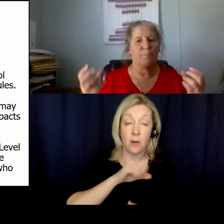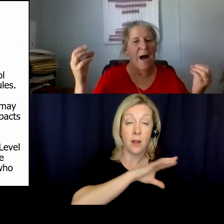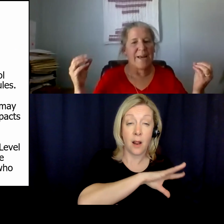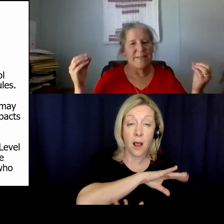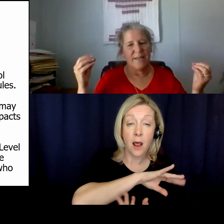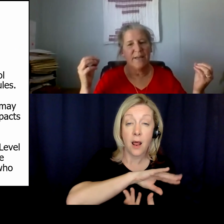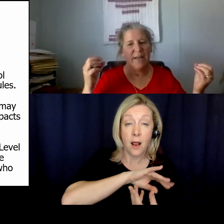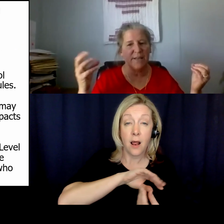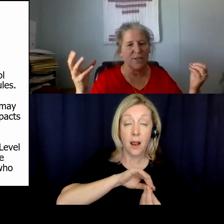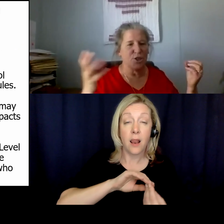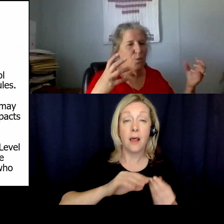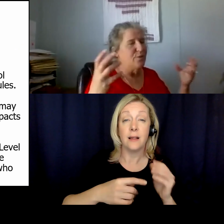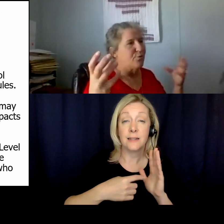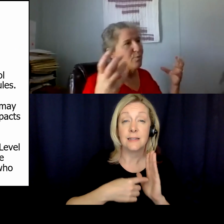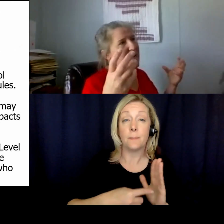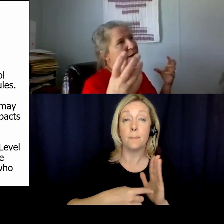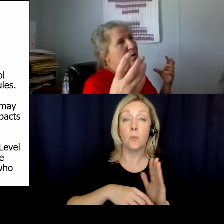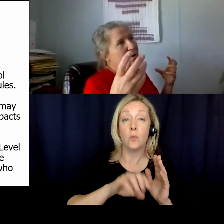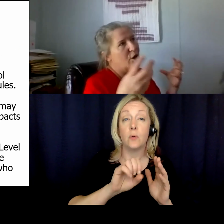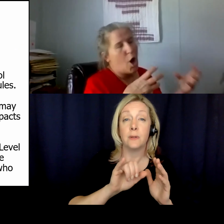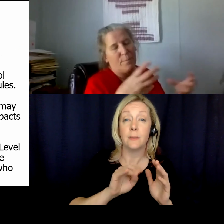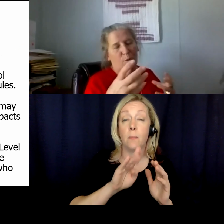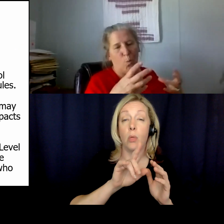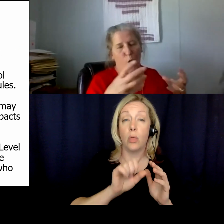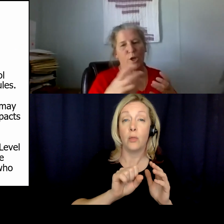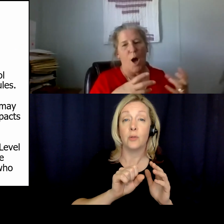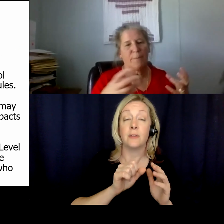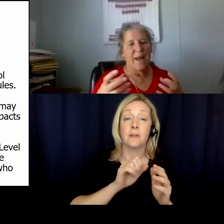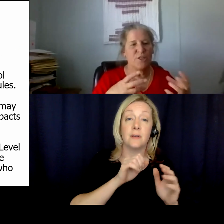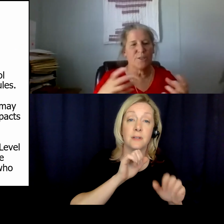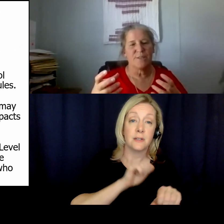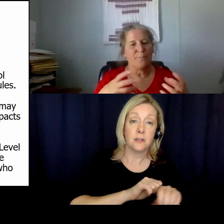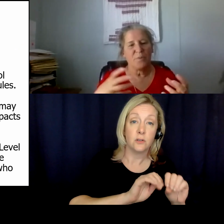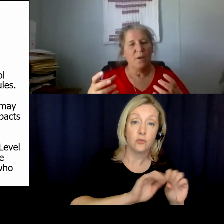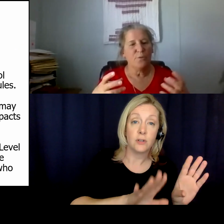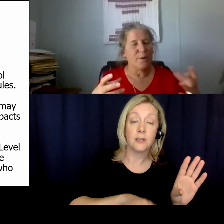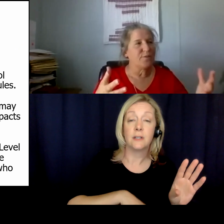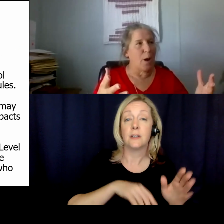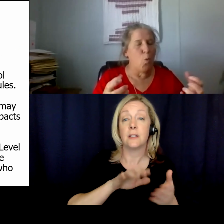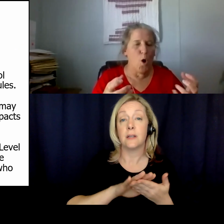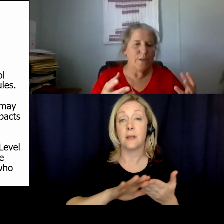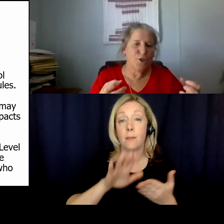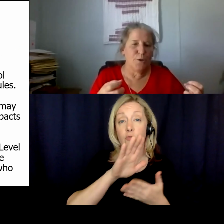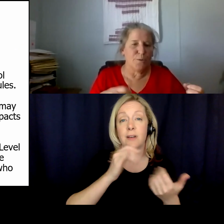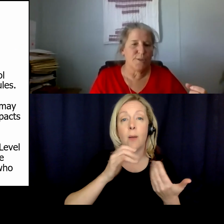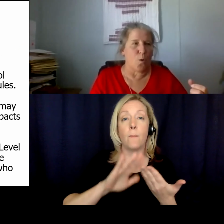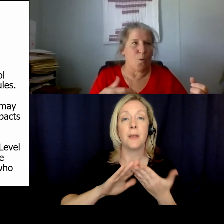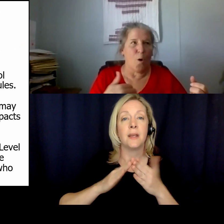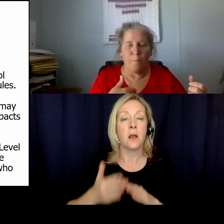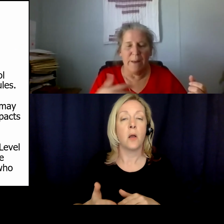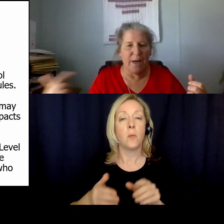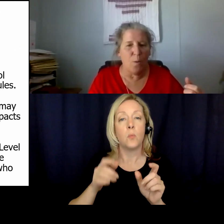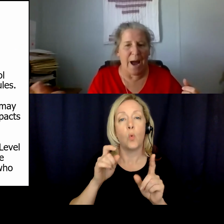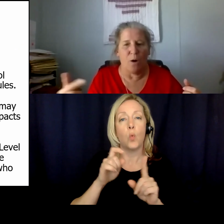are combined into 2 and 3 word combinations. So it's that want juice,